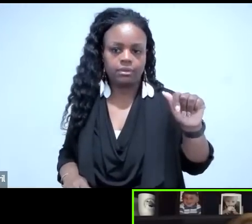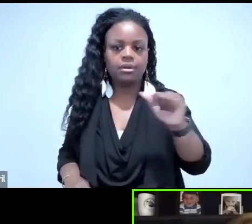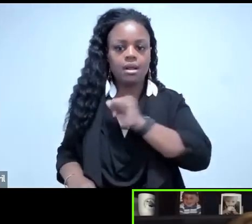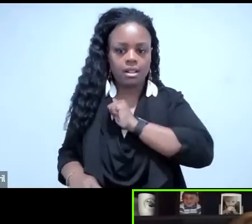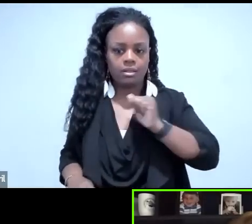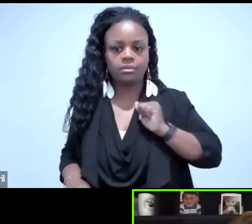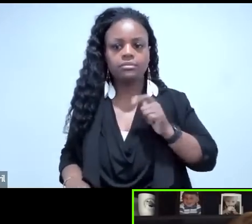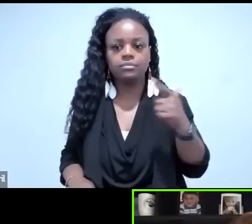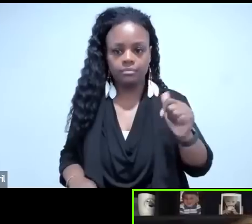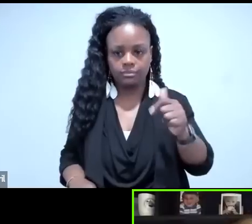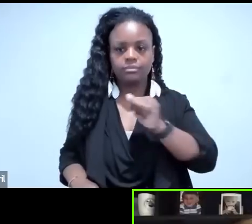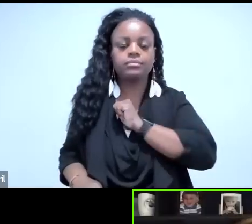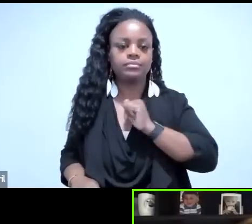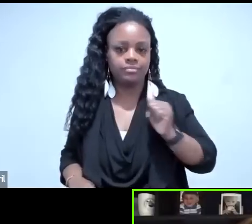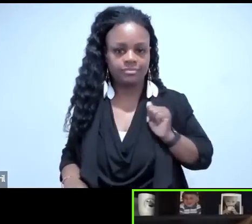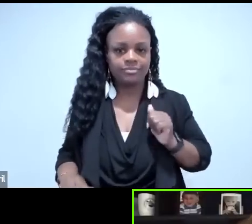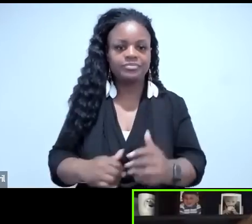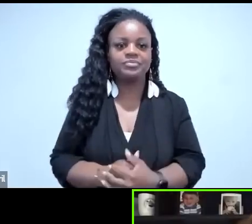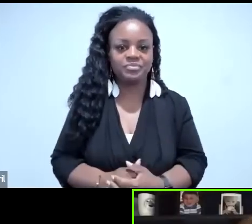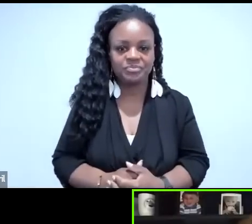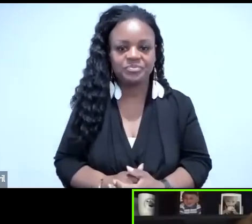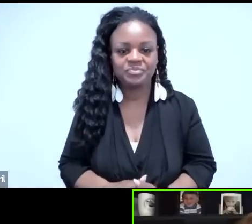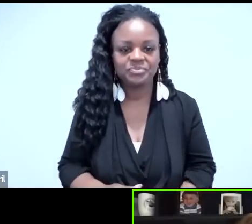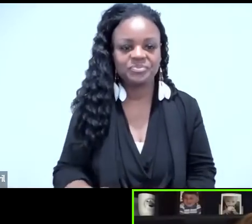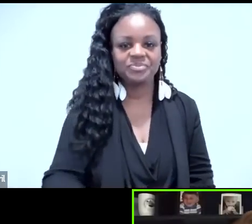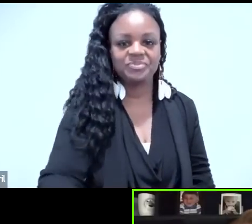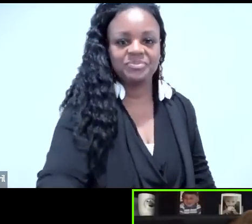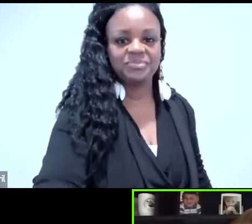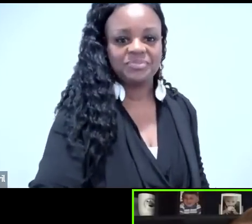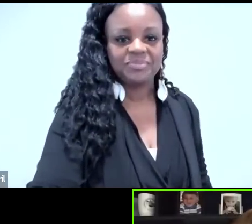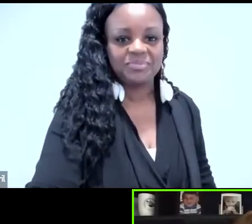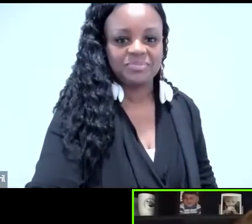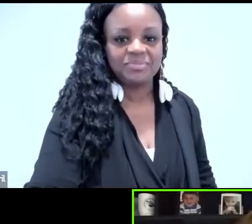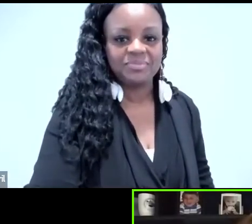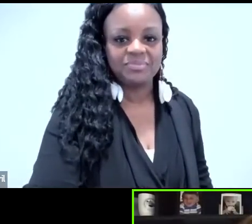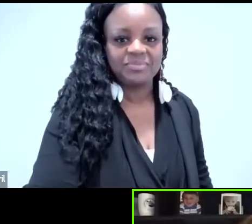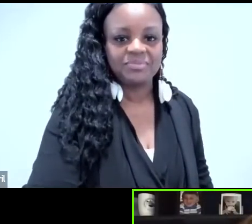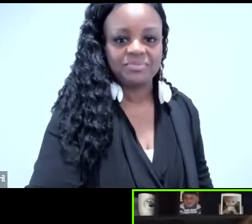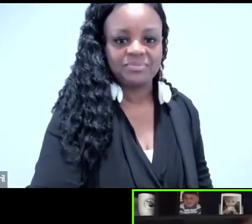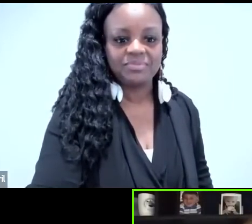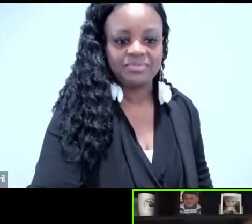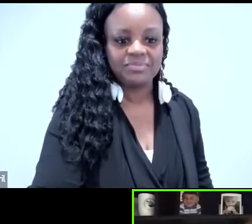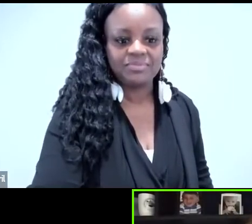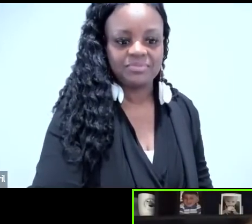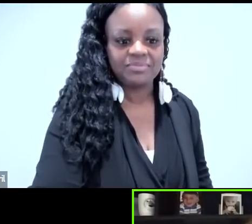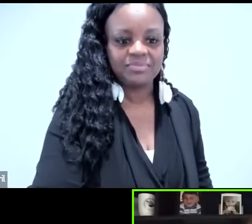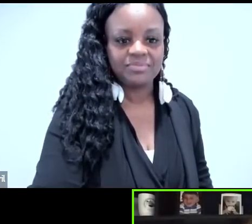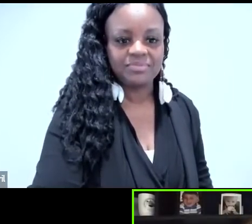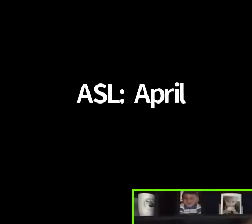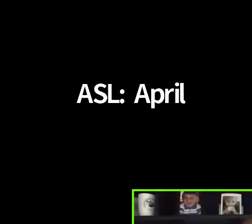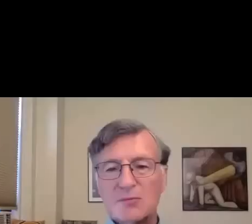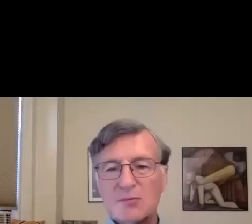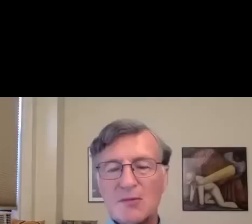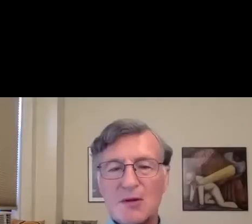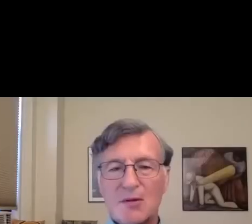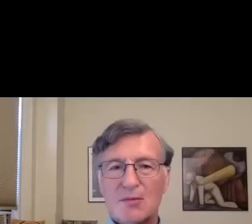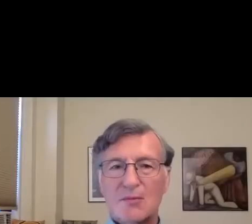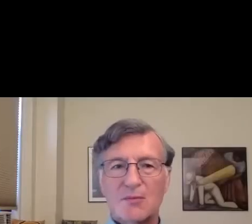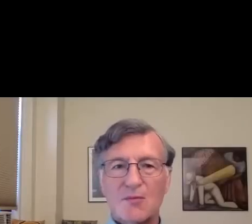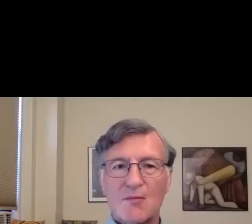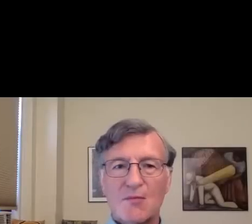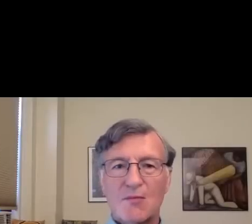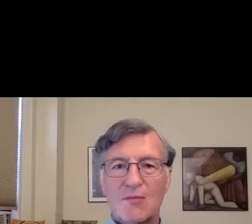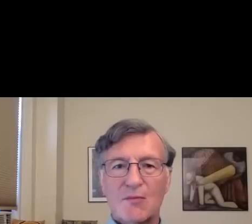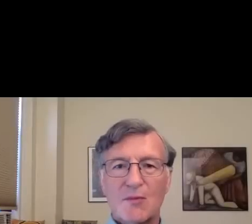on race, based on gender, based on social issues, and tried to put itself out as the defender of these